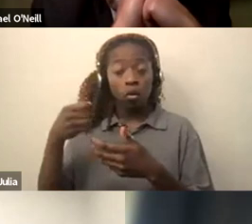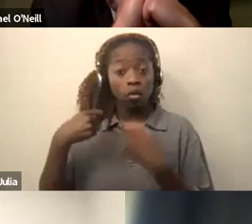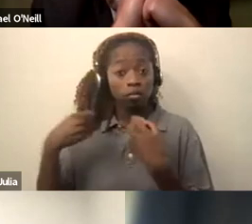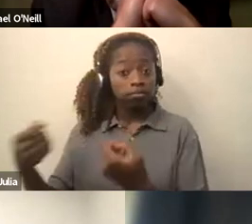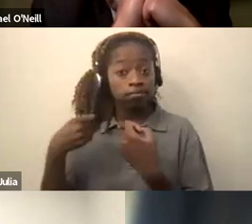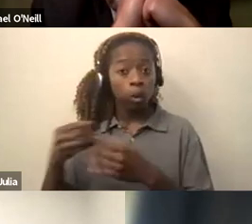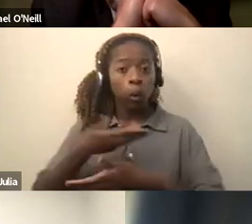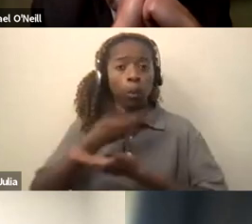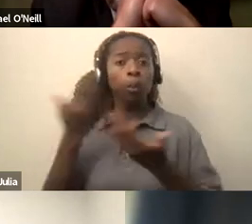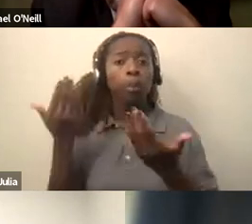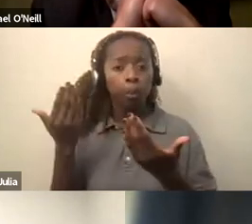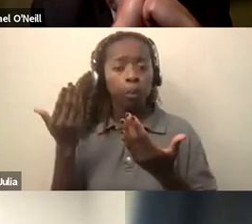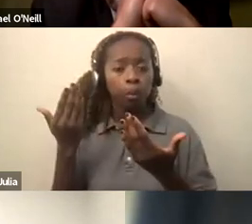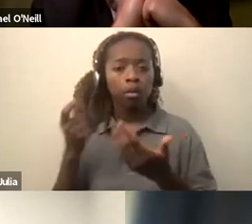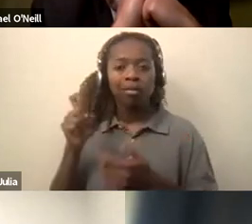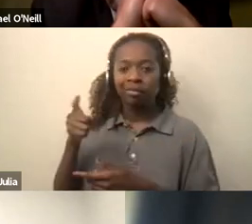school